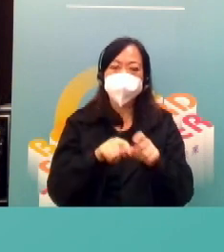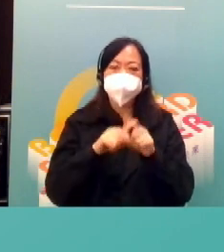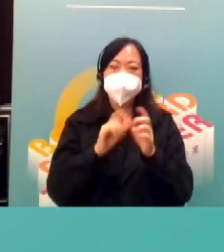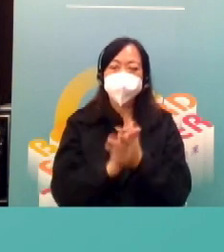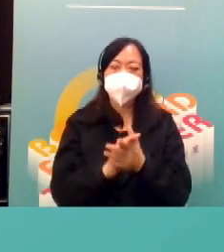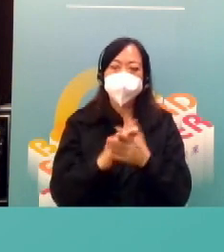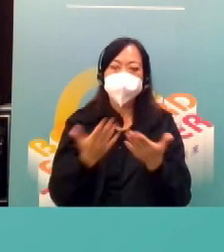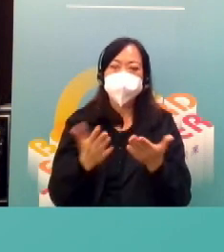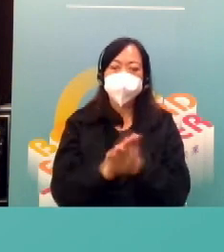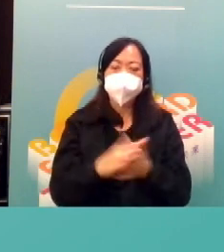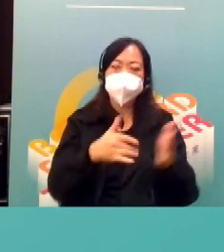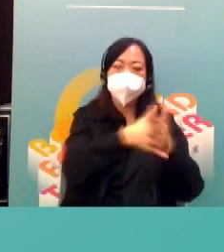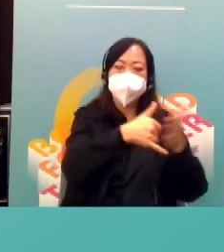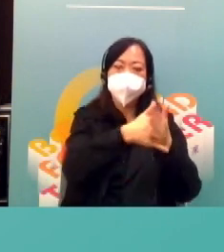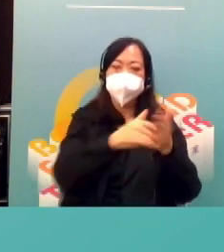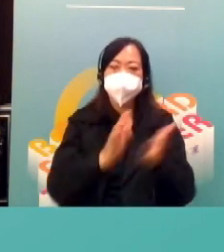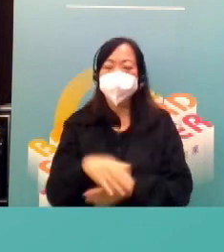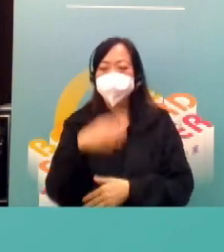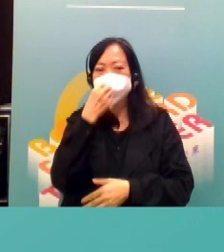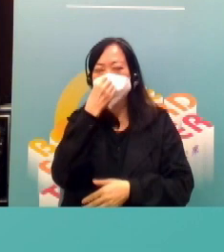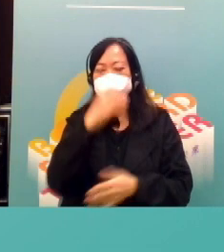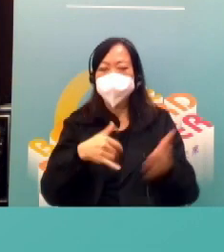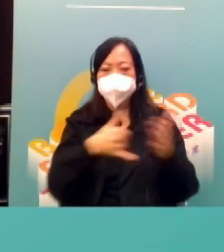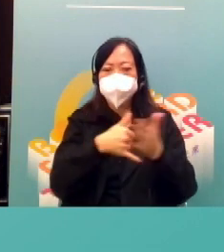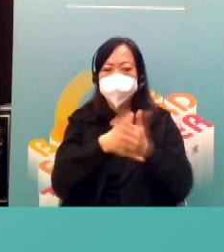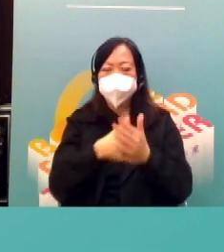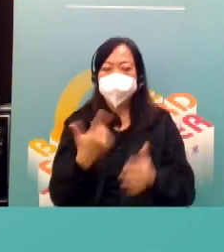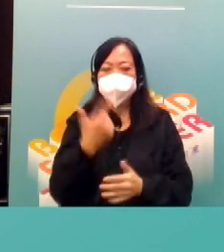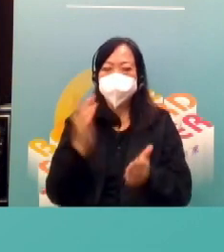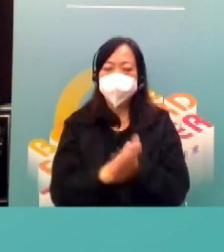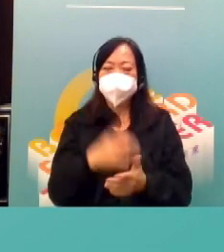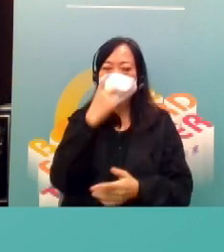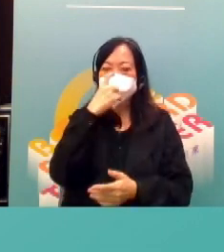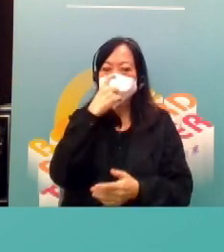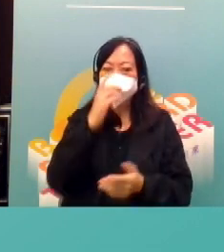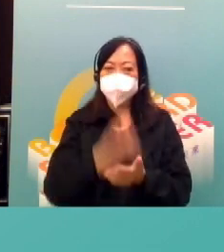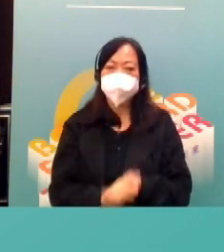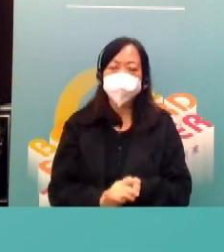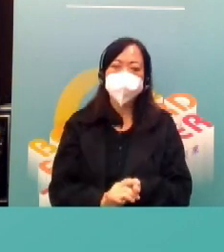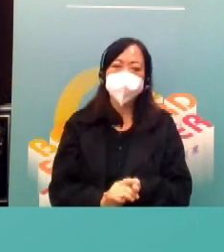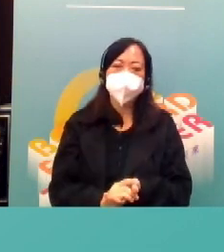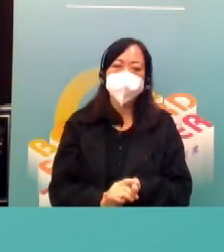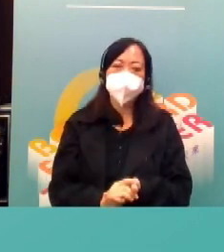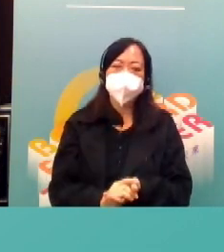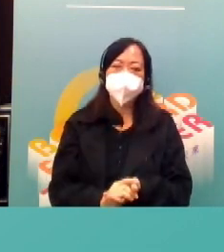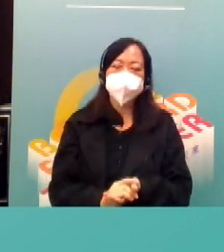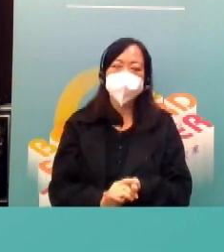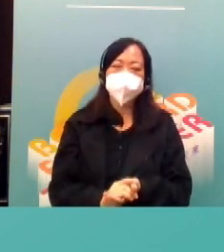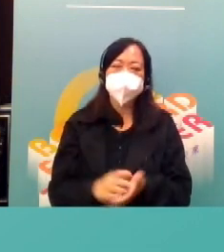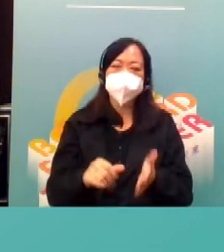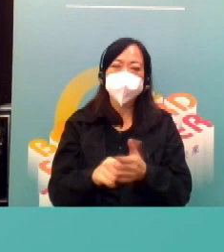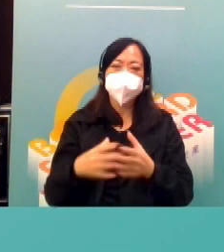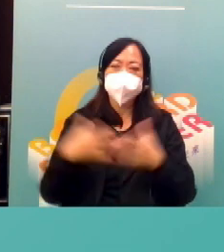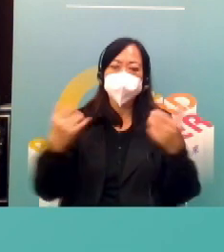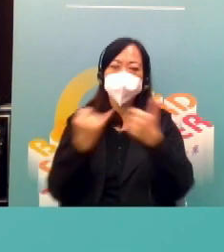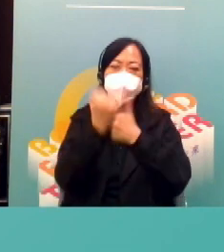in Hong Kong. For us in the UK, actually now the major challenges is not actually raising